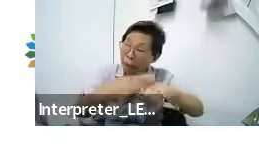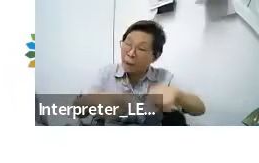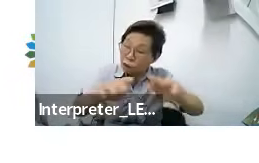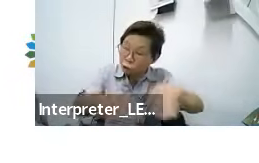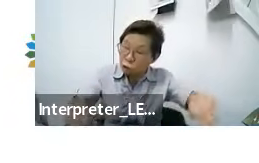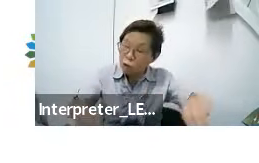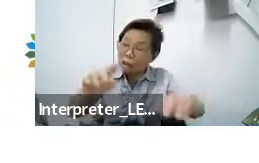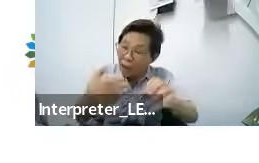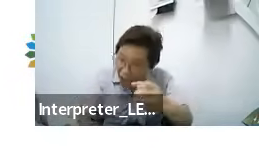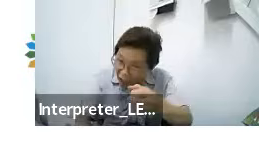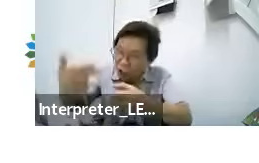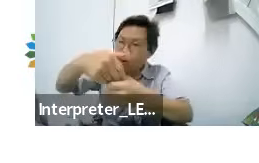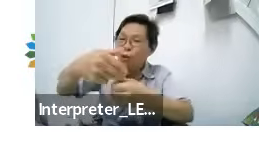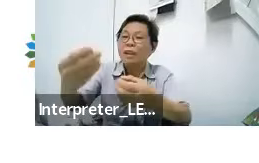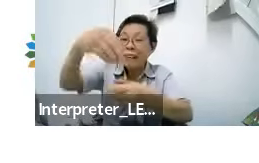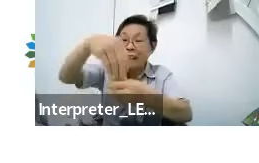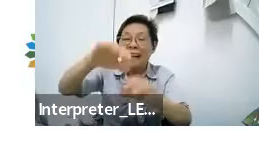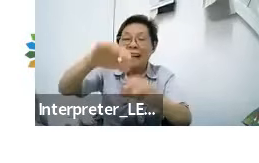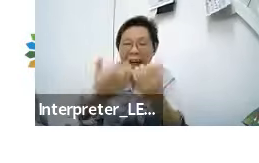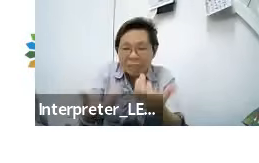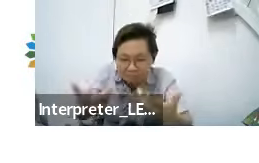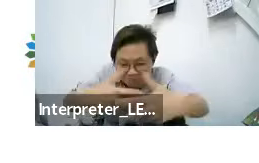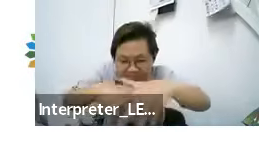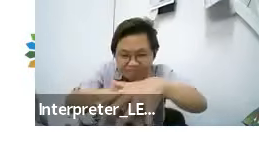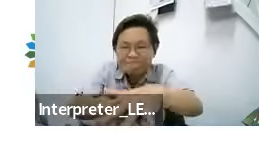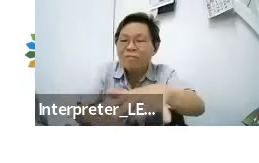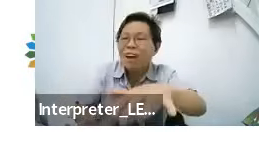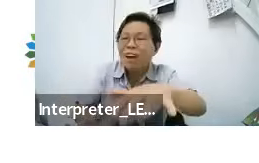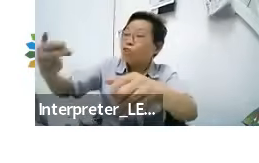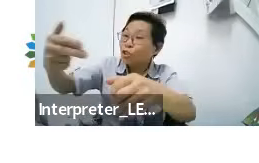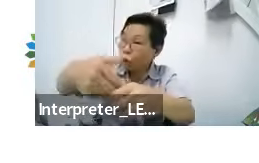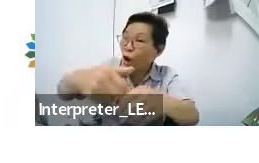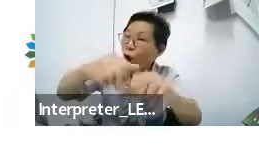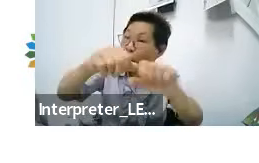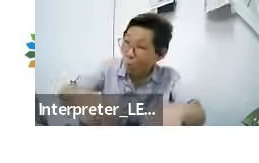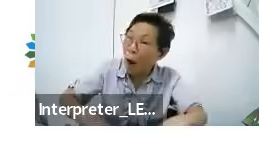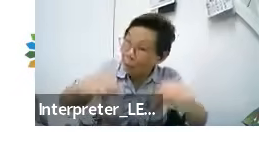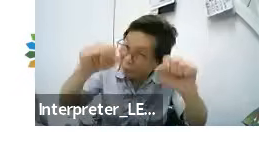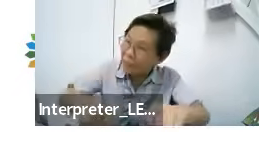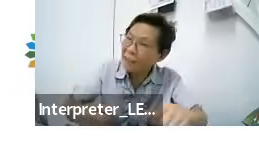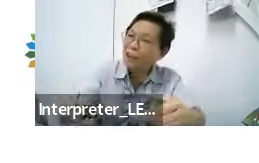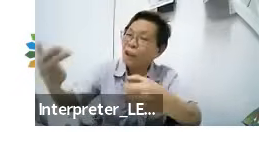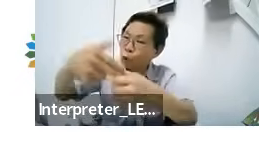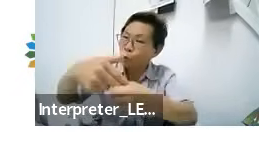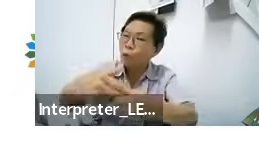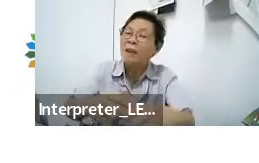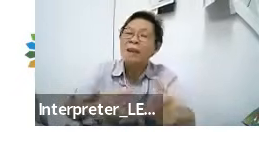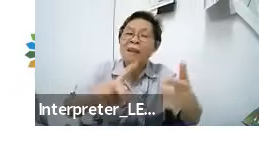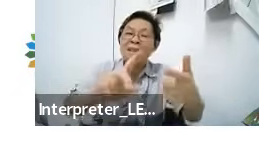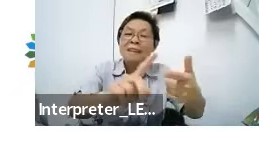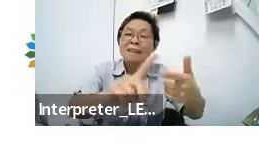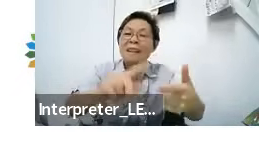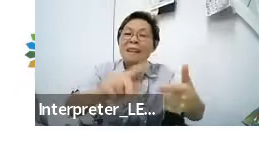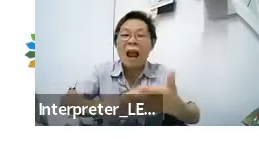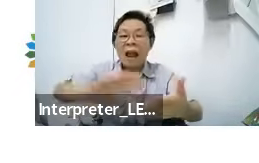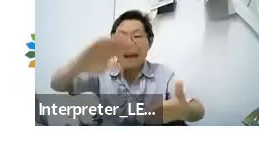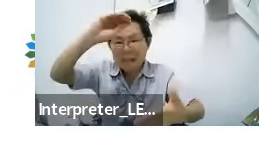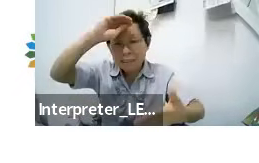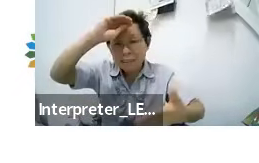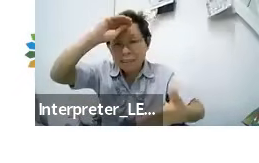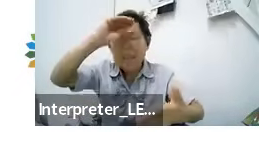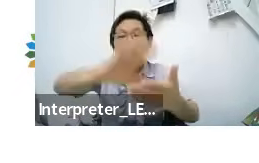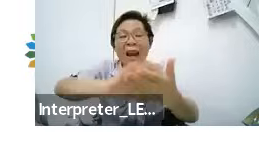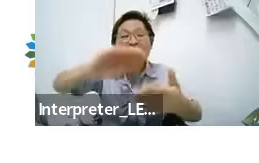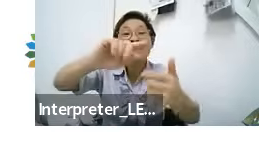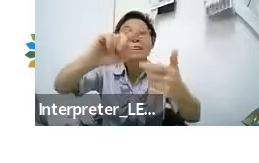the mainstreaming education. So another one, the second one is learning and